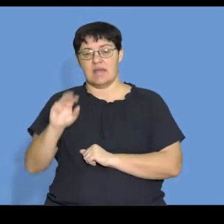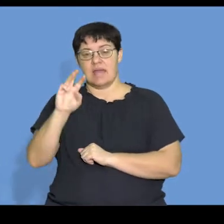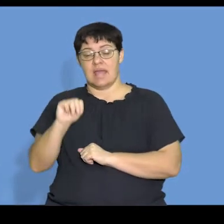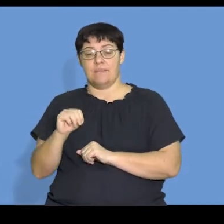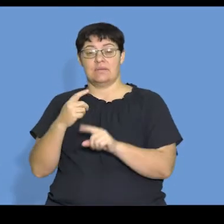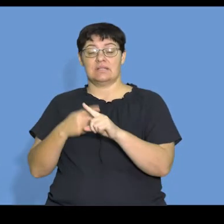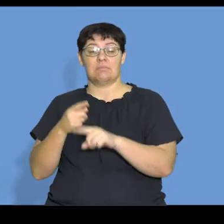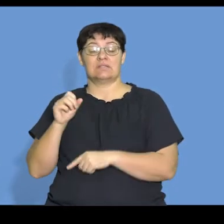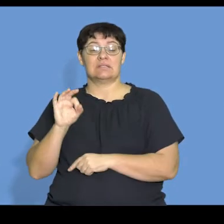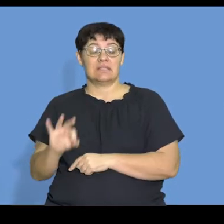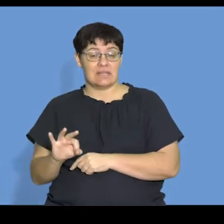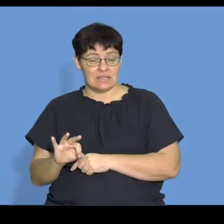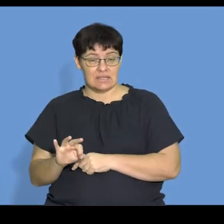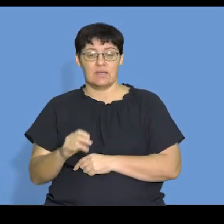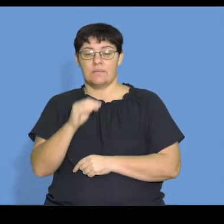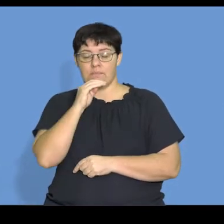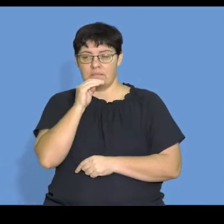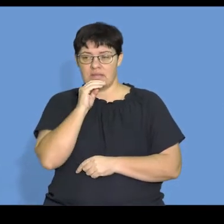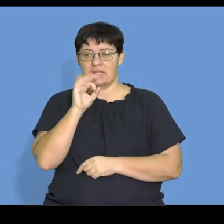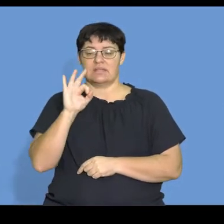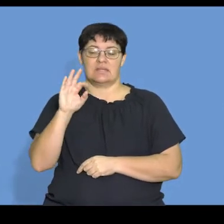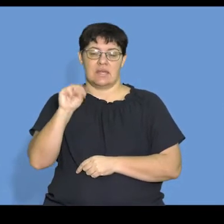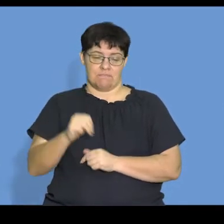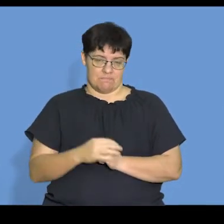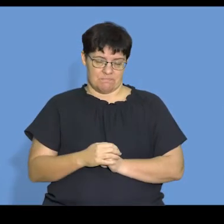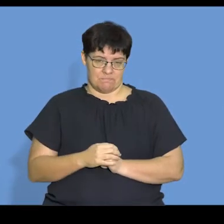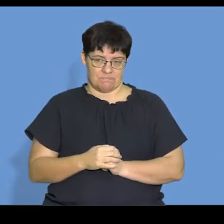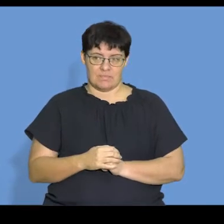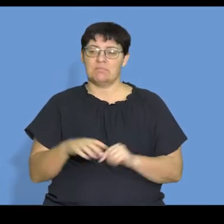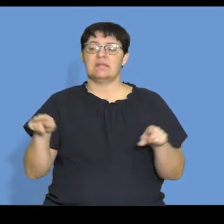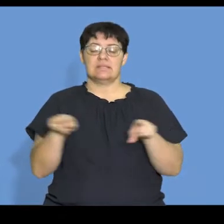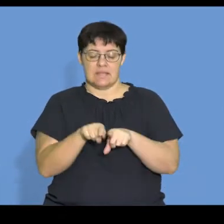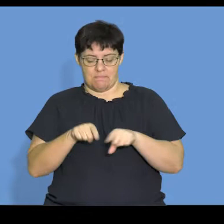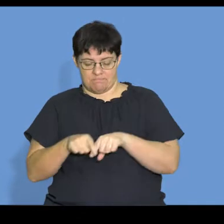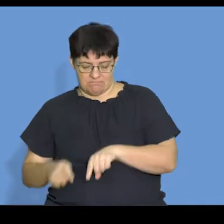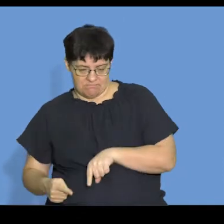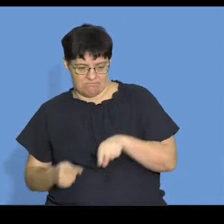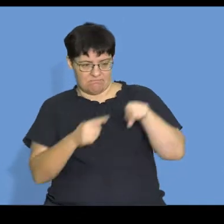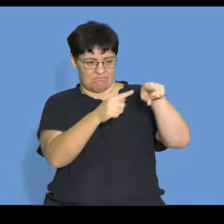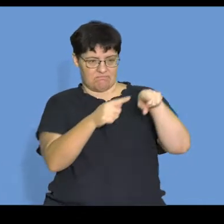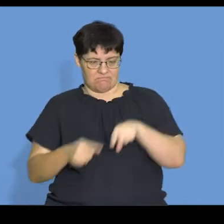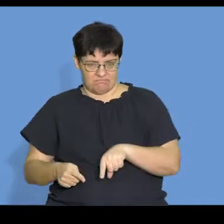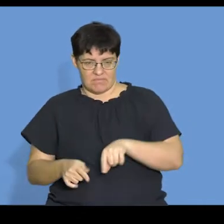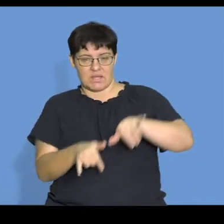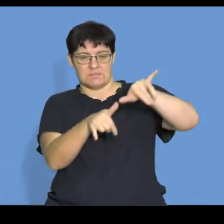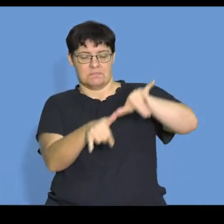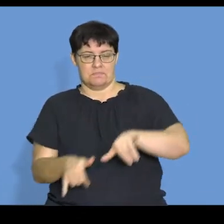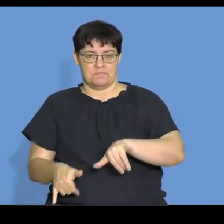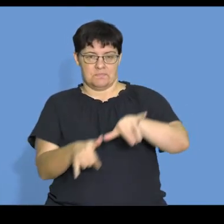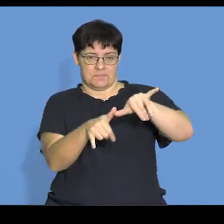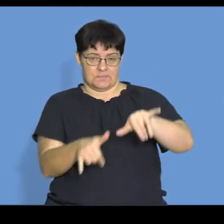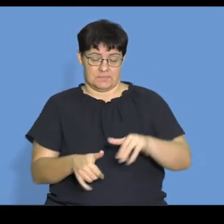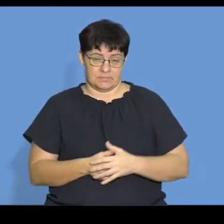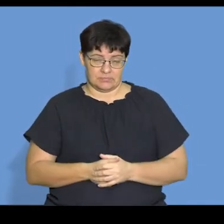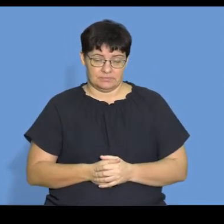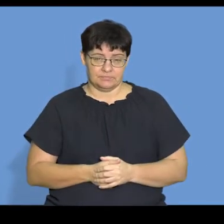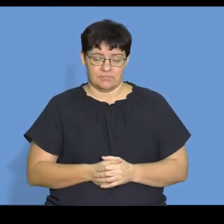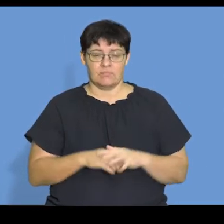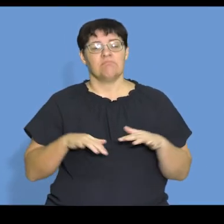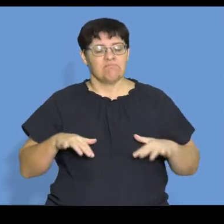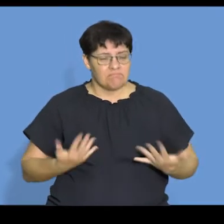by 3 will give me 3m, which is the same as what the question was. So that's how you